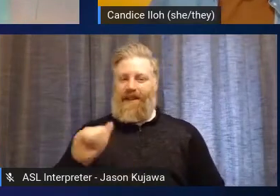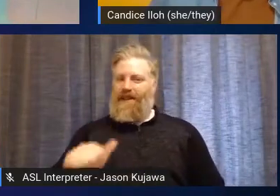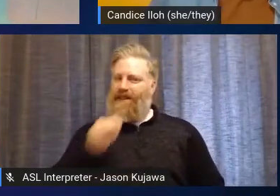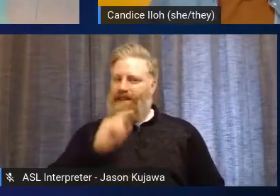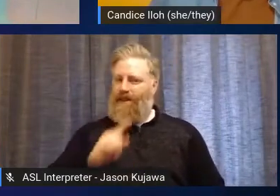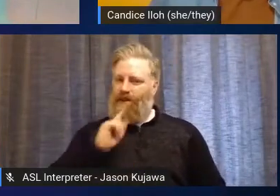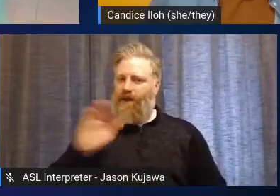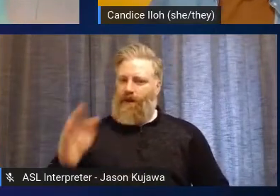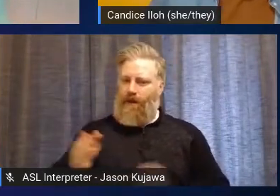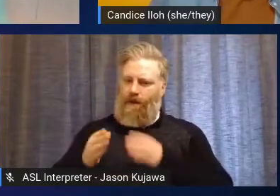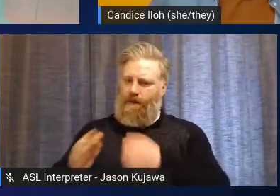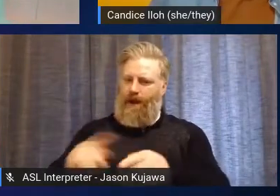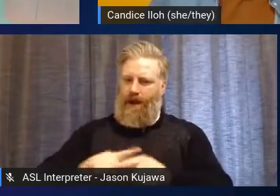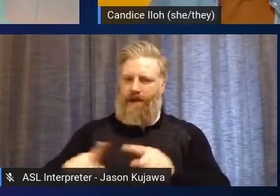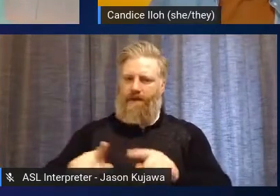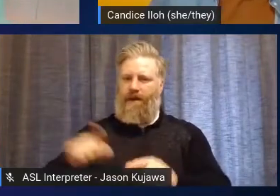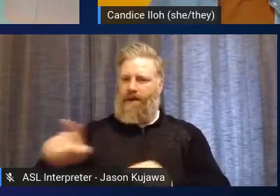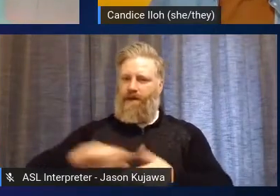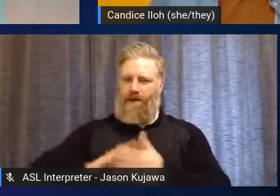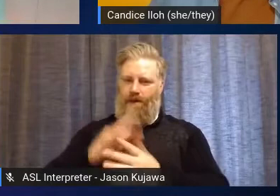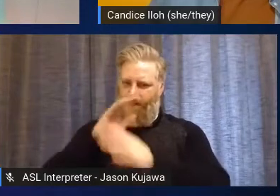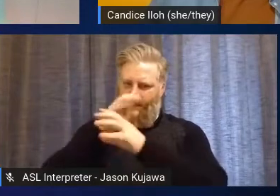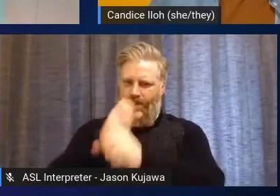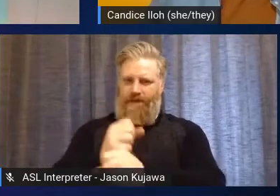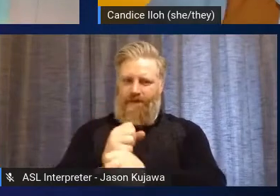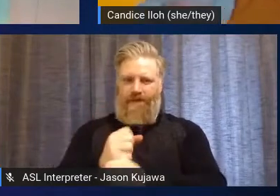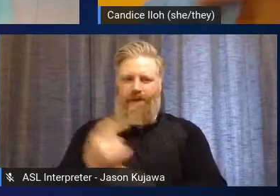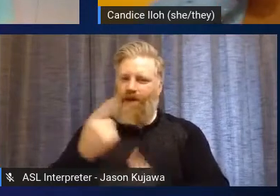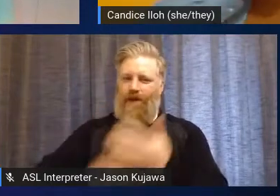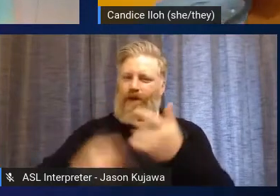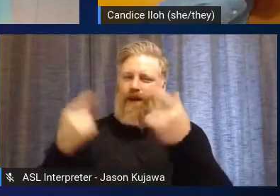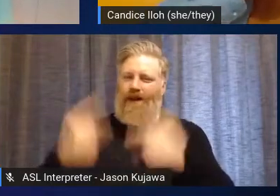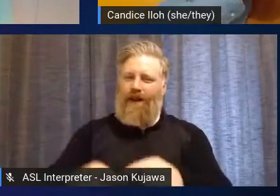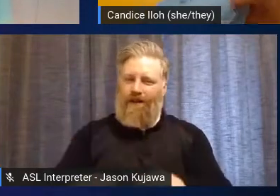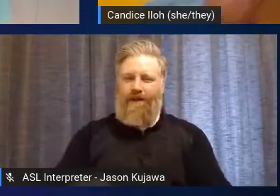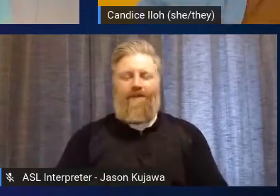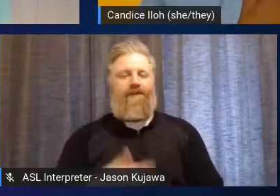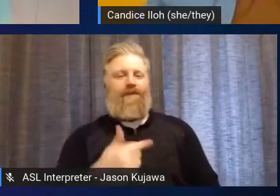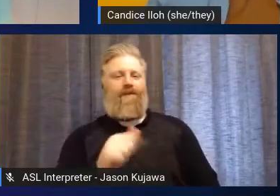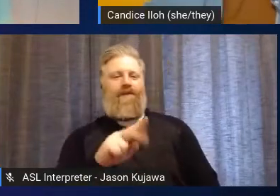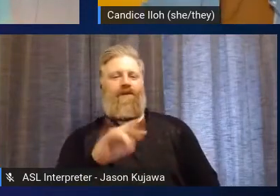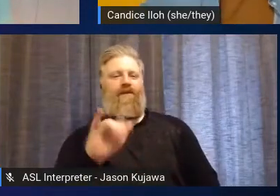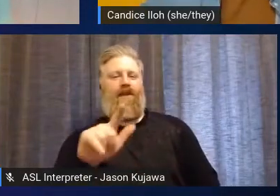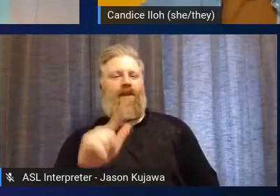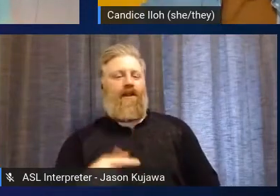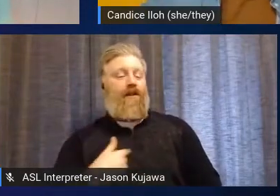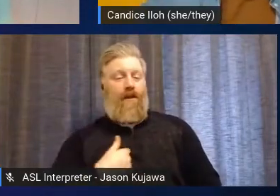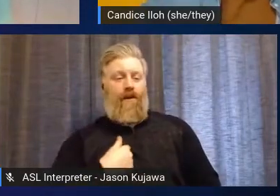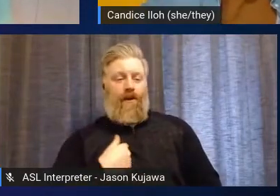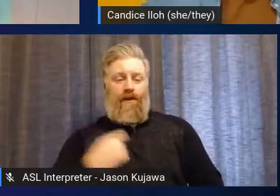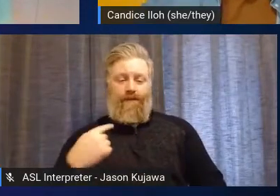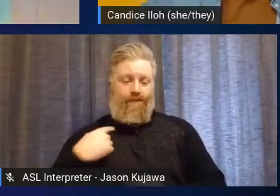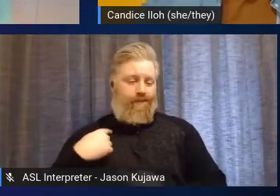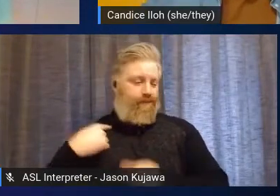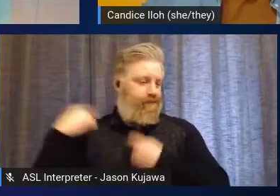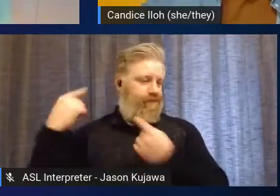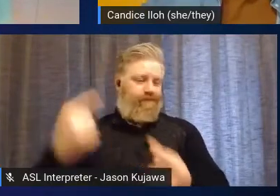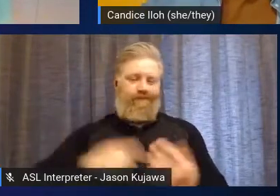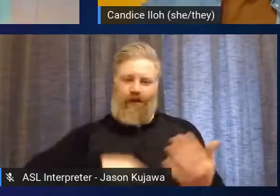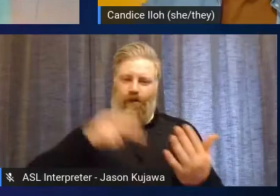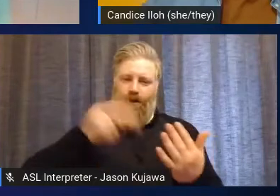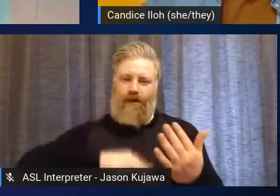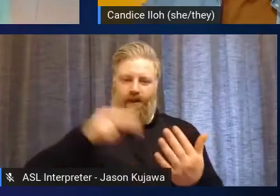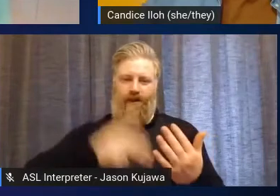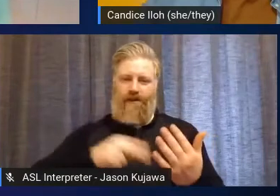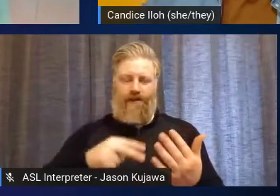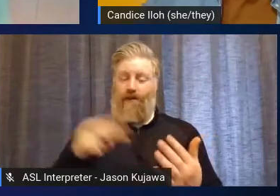jam. So what happened? Yeah, so I was always a reader, right? Like, because reading is the best thing in the world.